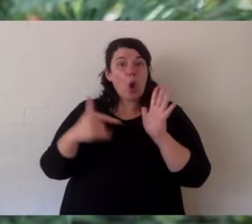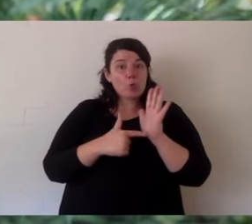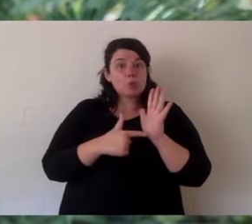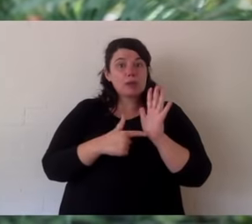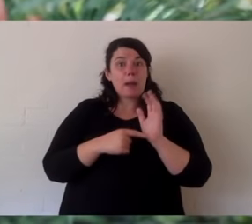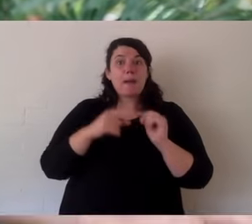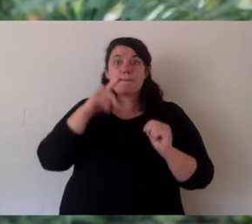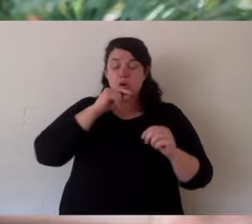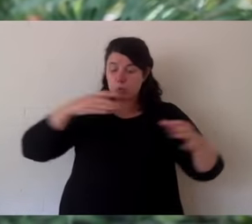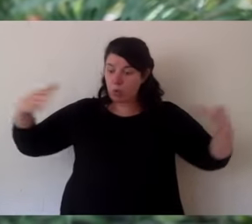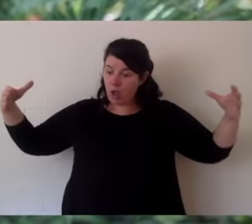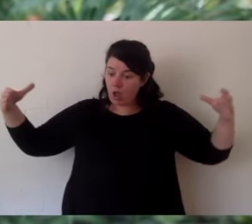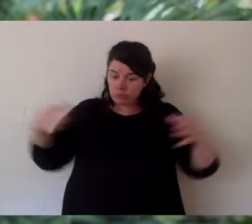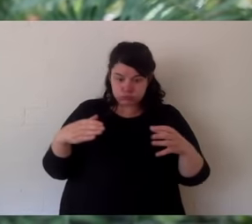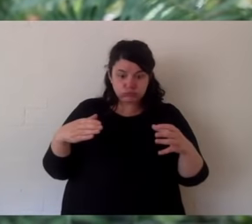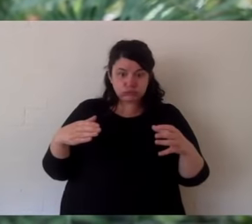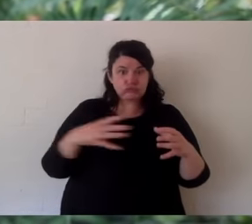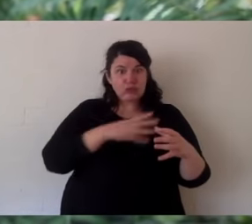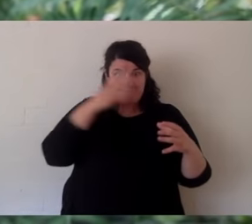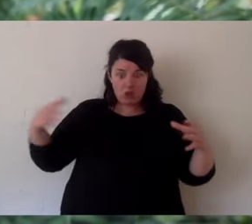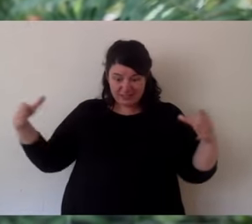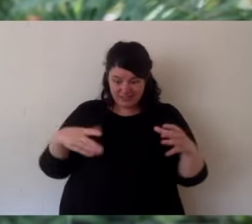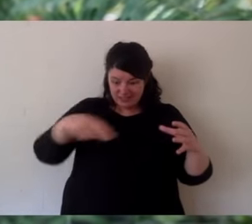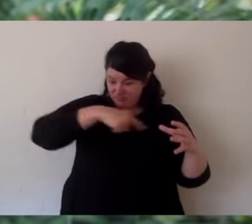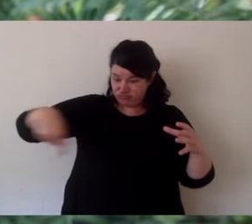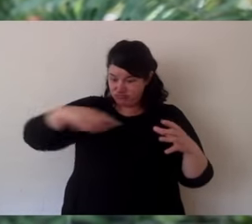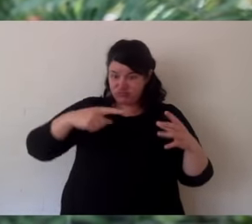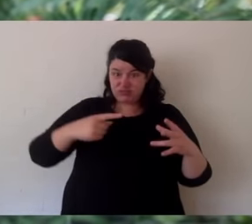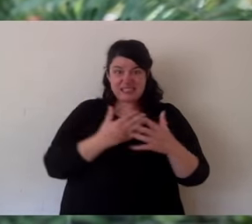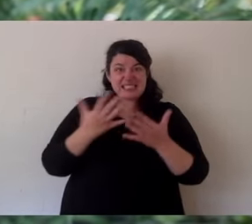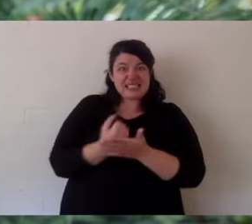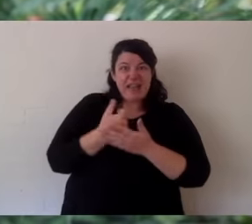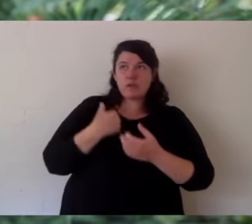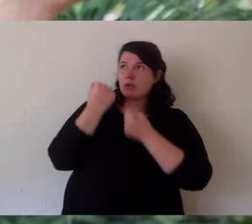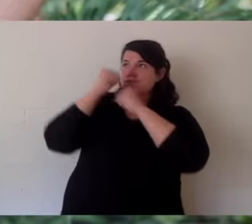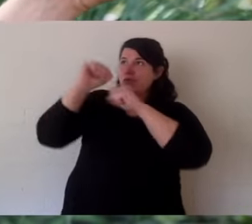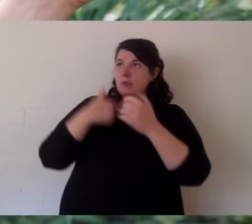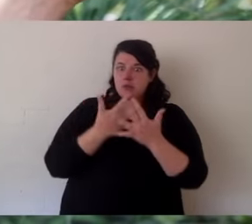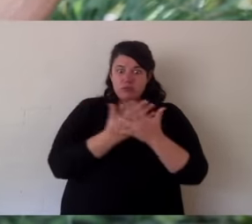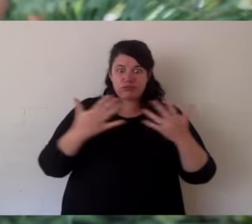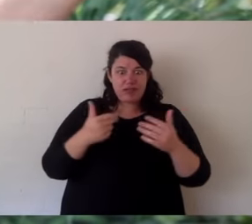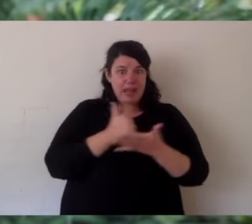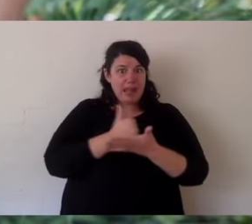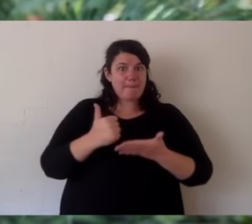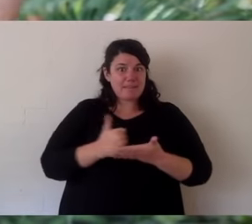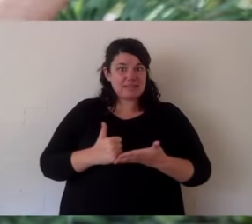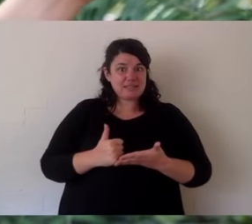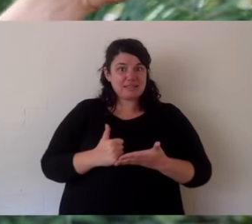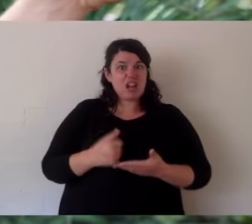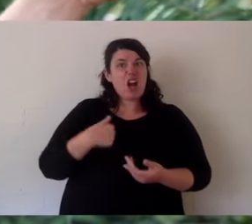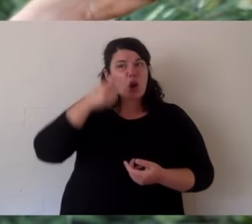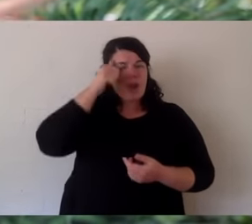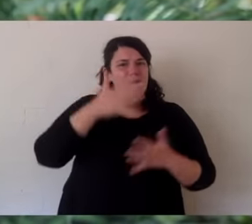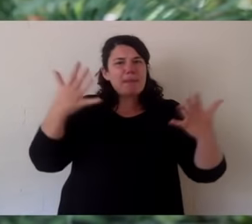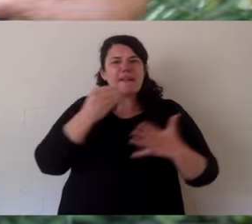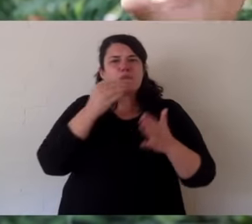rainbow lorikeets flock together at night and it's safety in numbers. Now, I actually know where there's a big supermarket